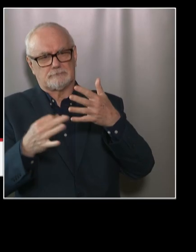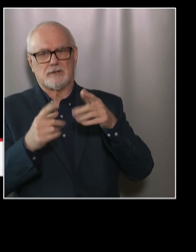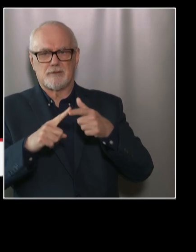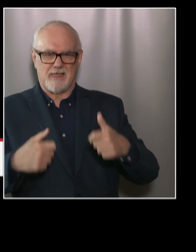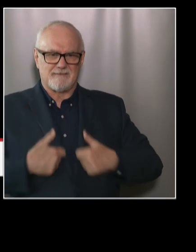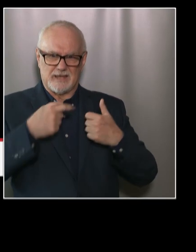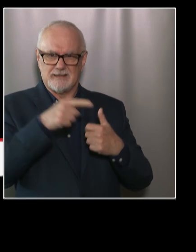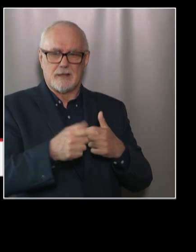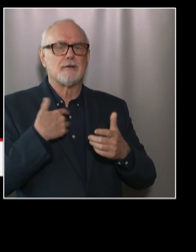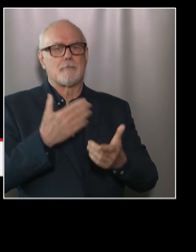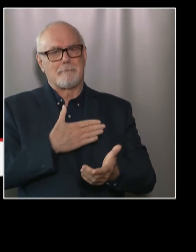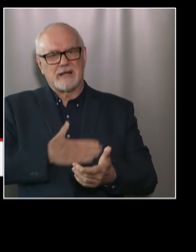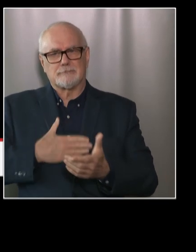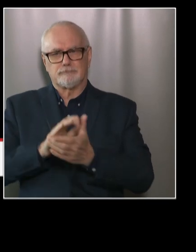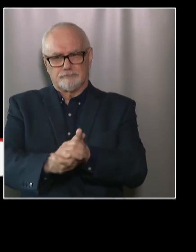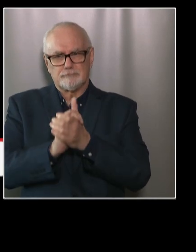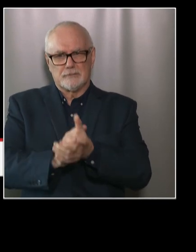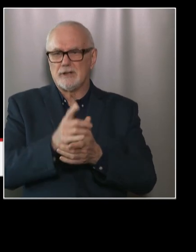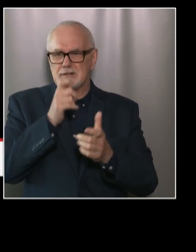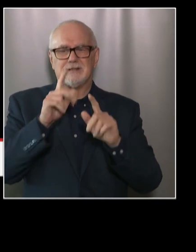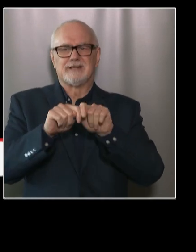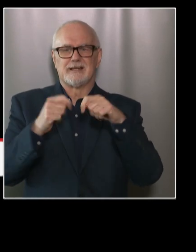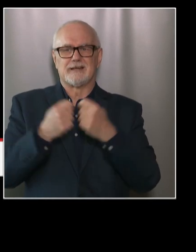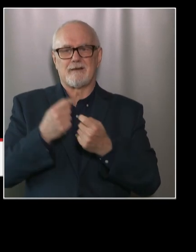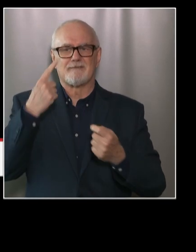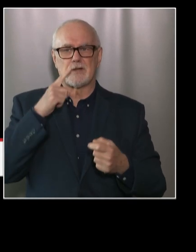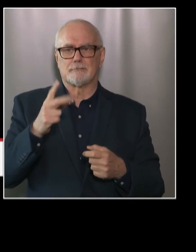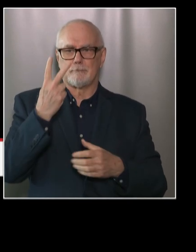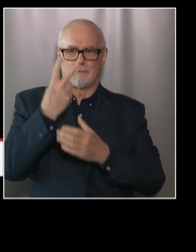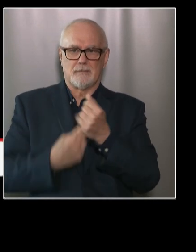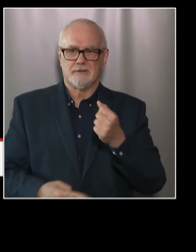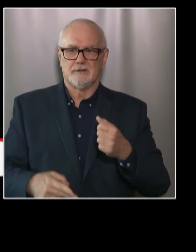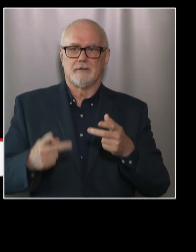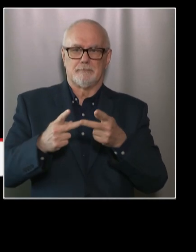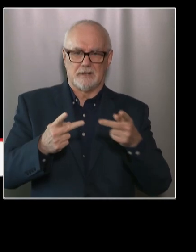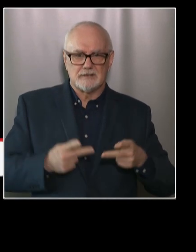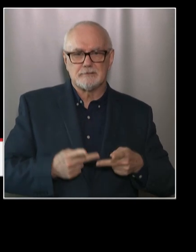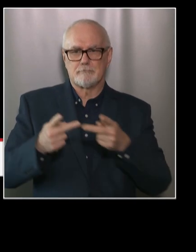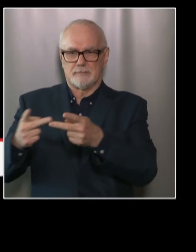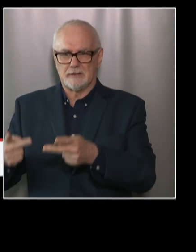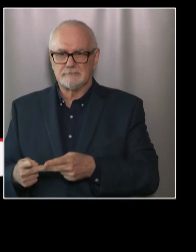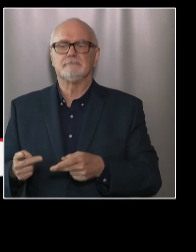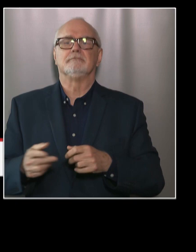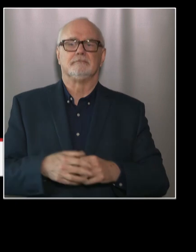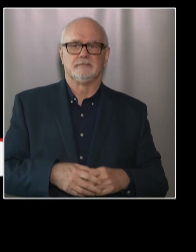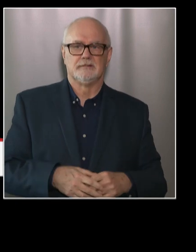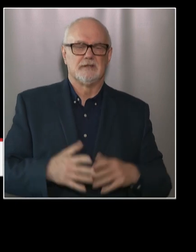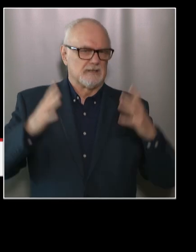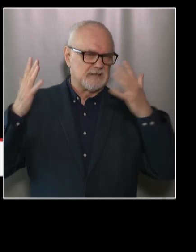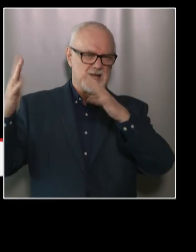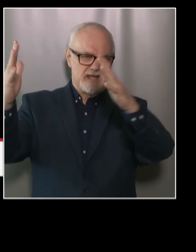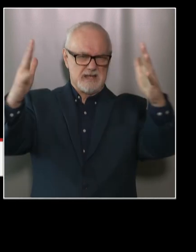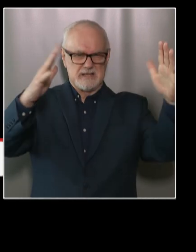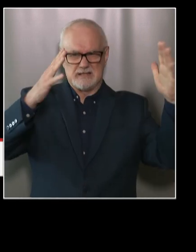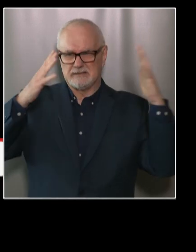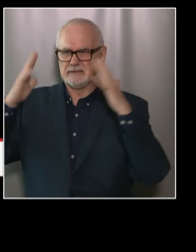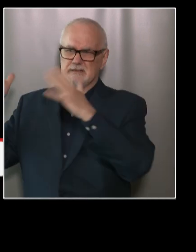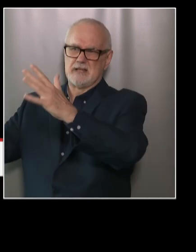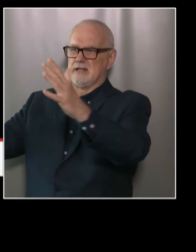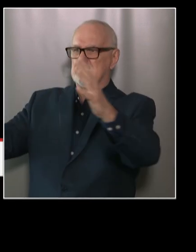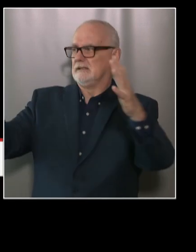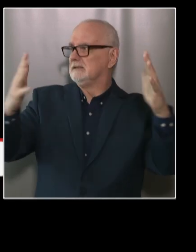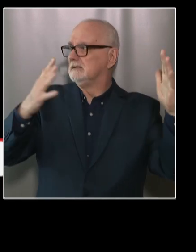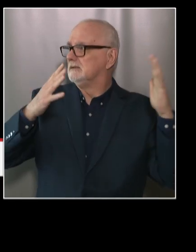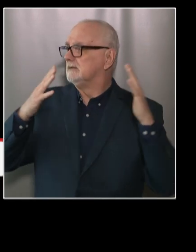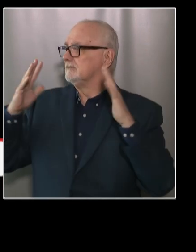in congratulating the teams at the Lisner Louise Dixon Hurt Home and the Louise on Western for being the district's Elite 8 project